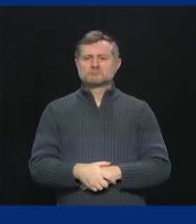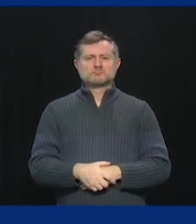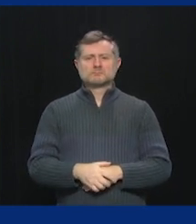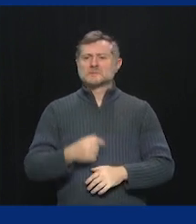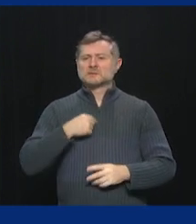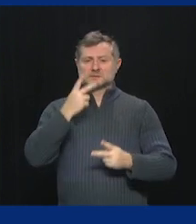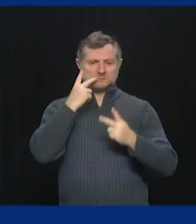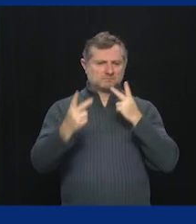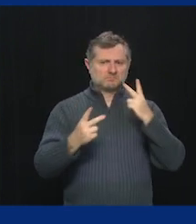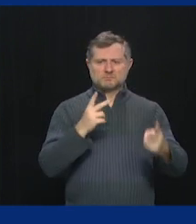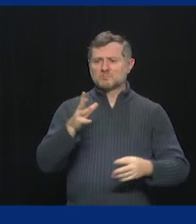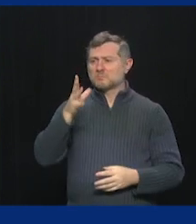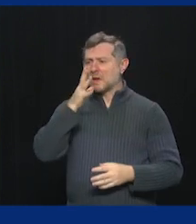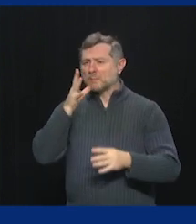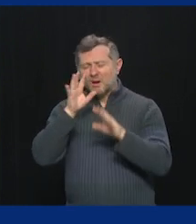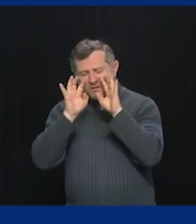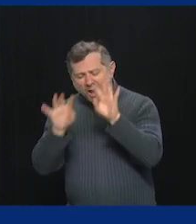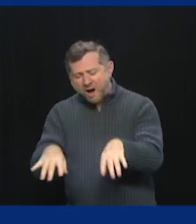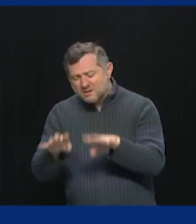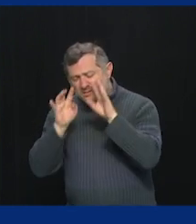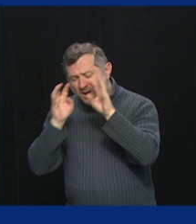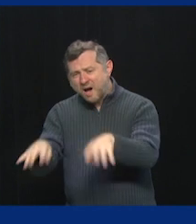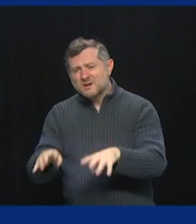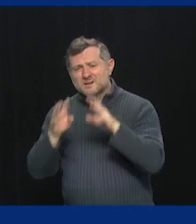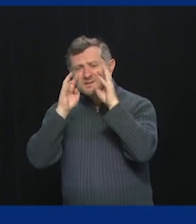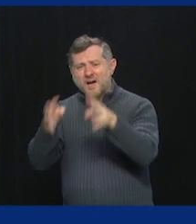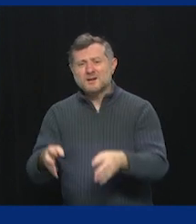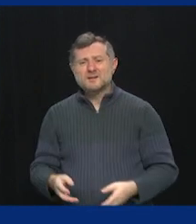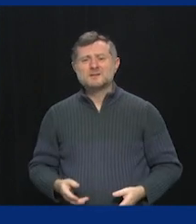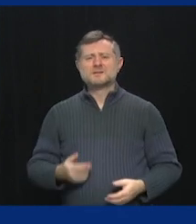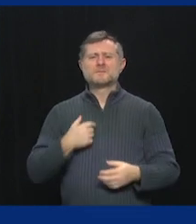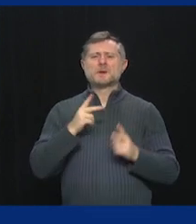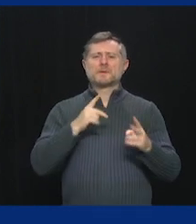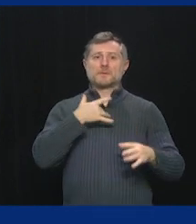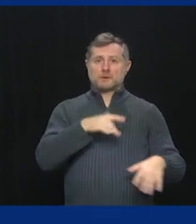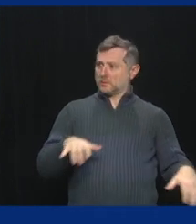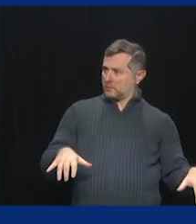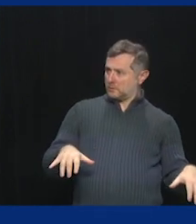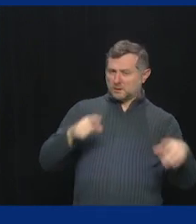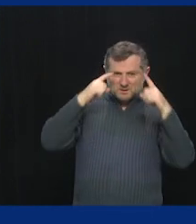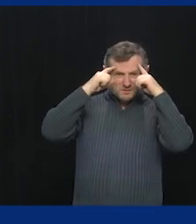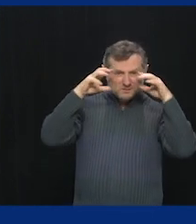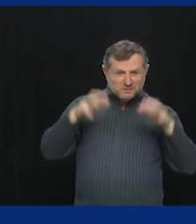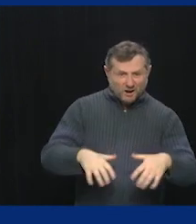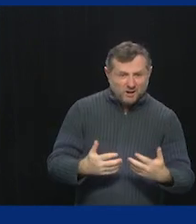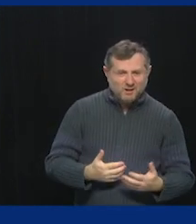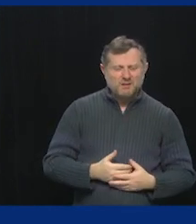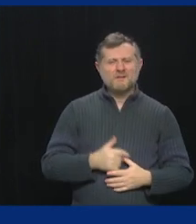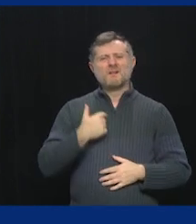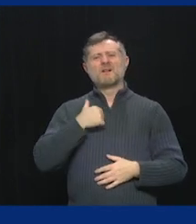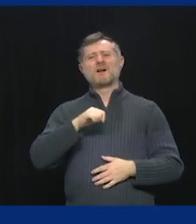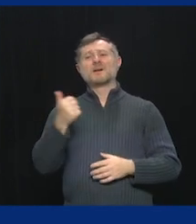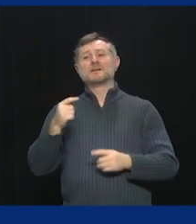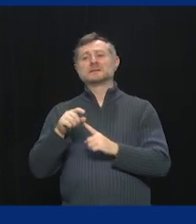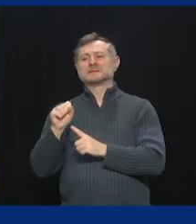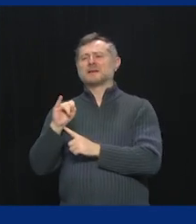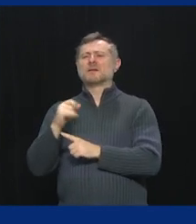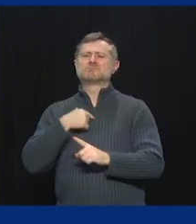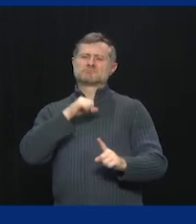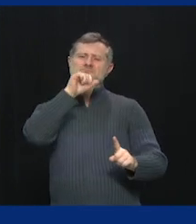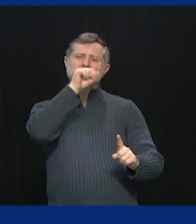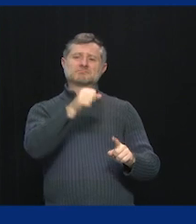tears. Grandmas were in shock. I love Staten Island. Went over to East